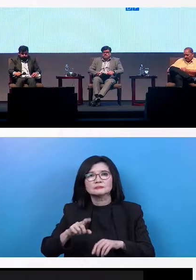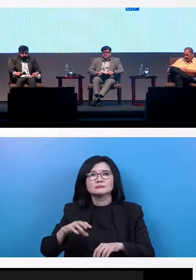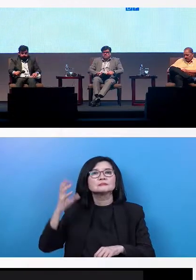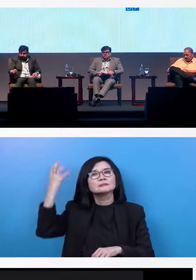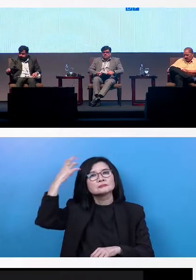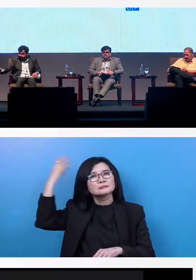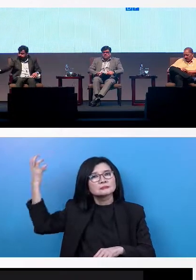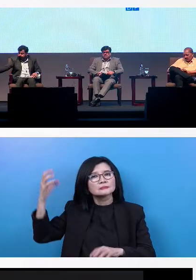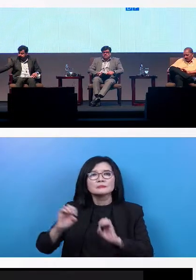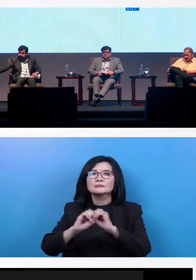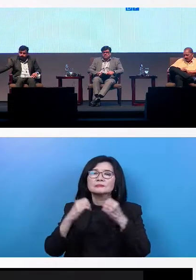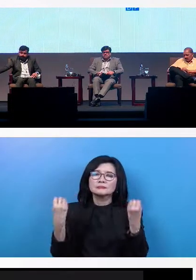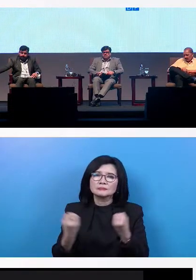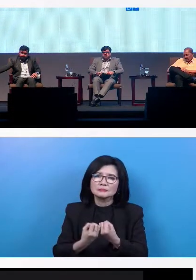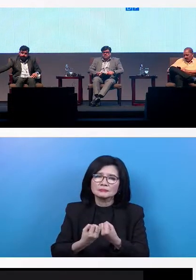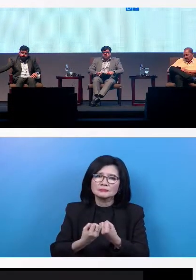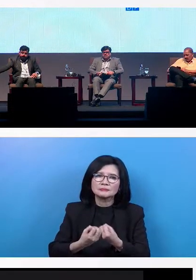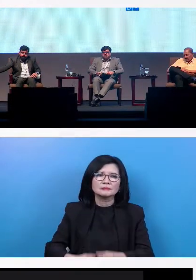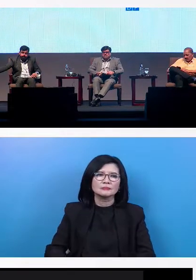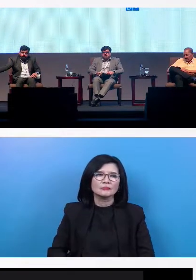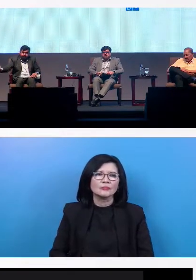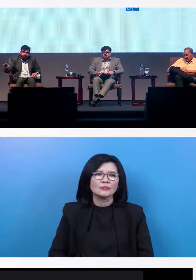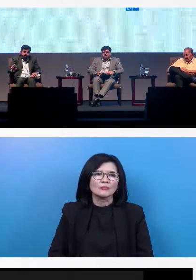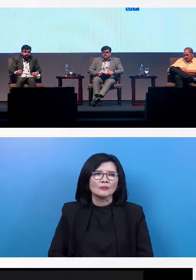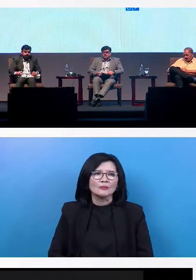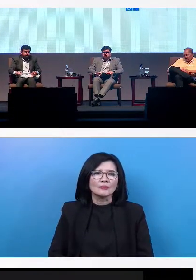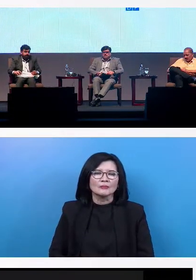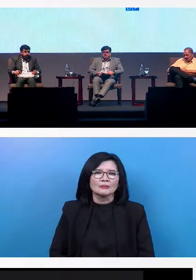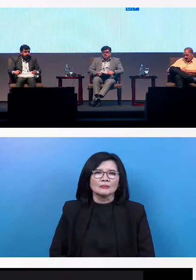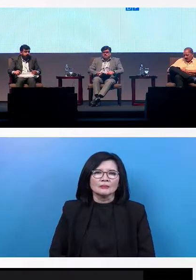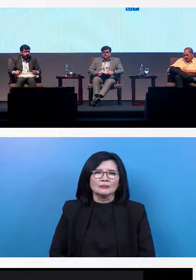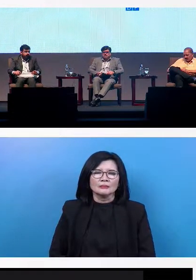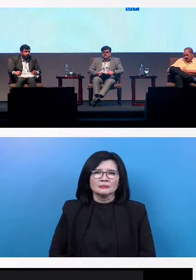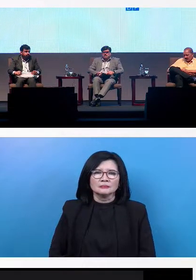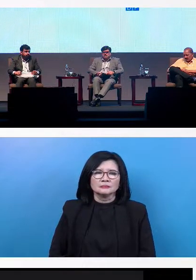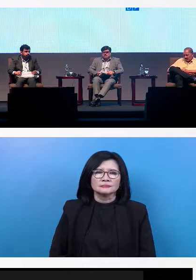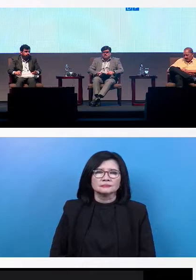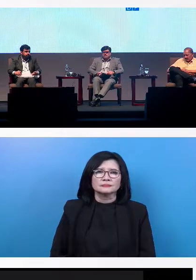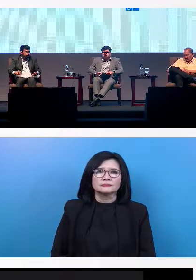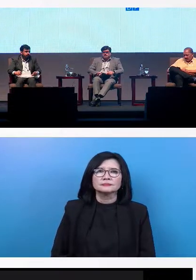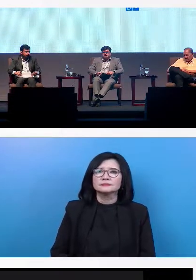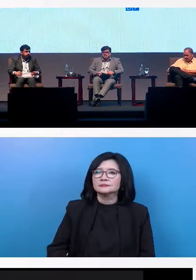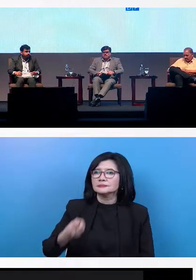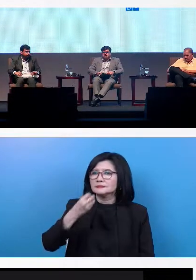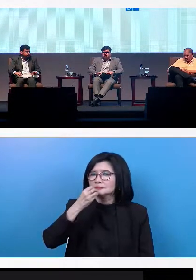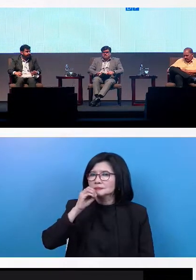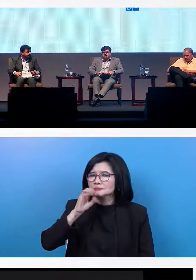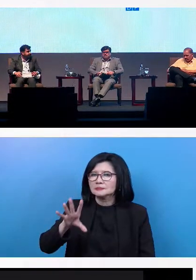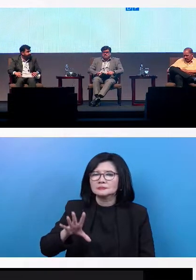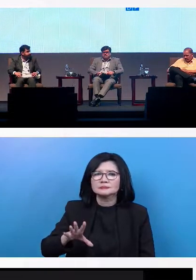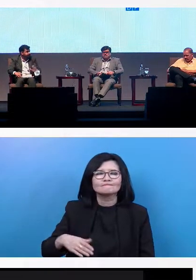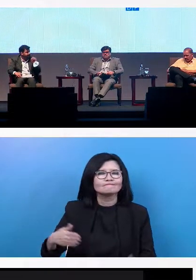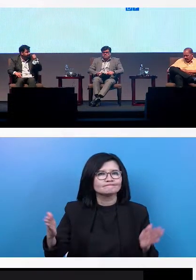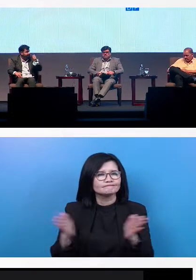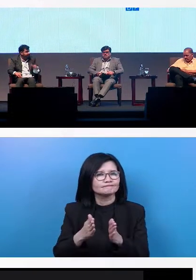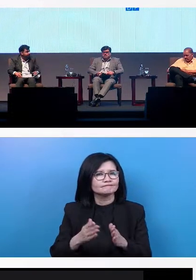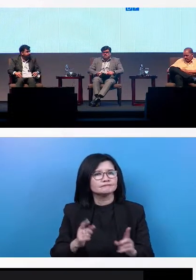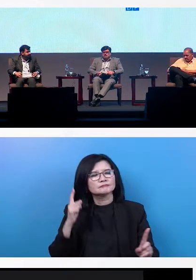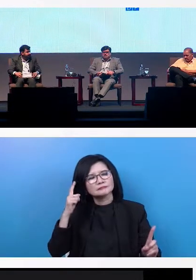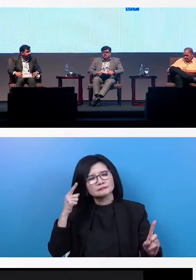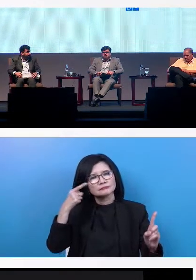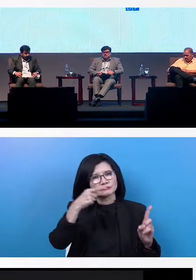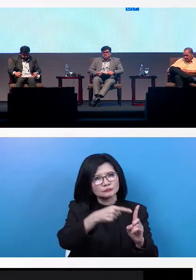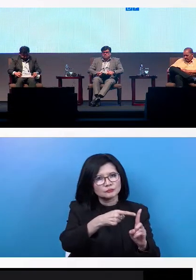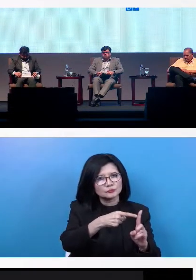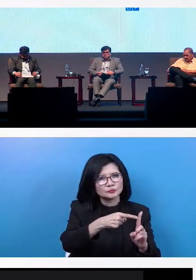Absolutely. So the shortest answer I could give you is the primary goal of a stress test is